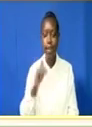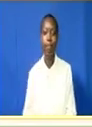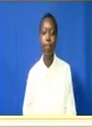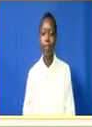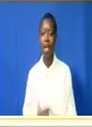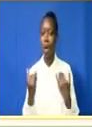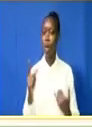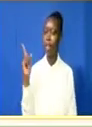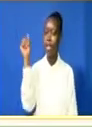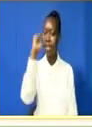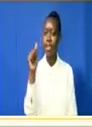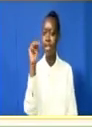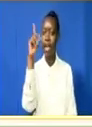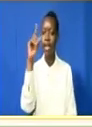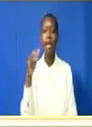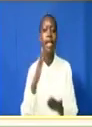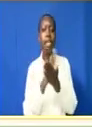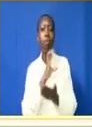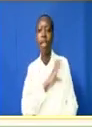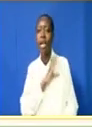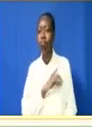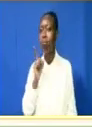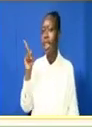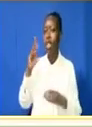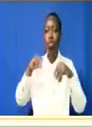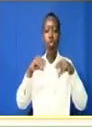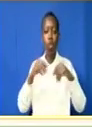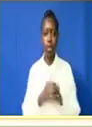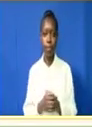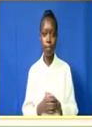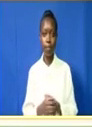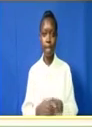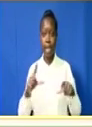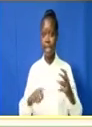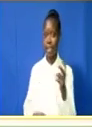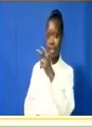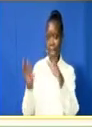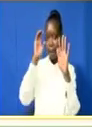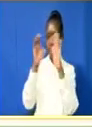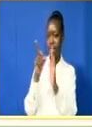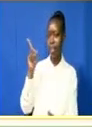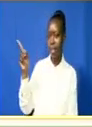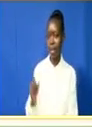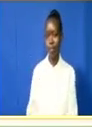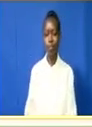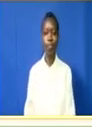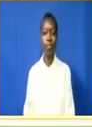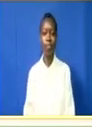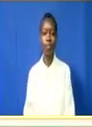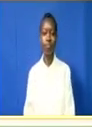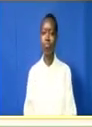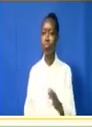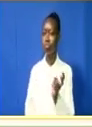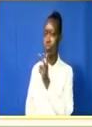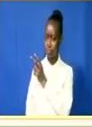Being sand, some of the characteristics of this sand. Mm. Let's first look at this picture and get to see. By looking at